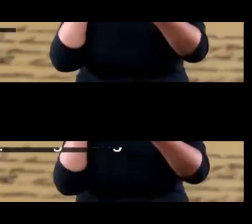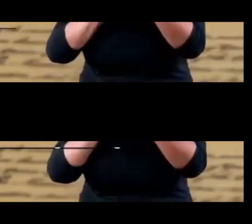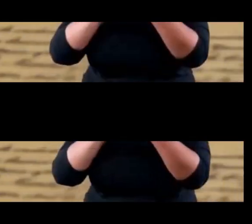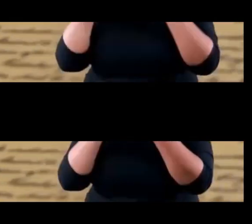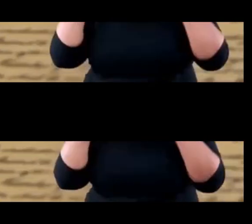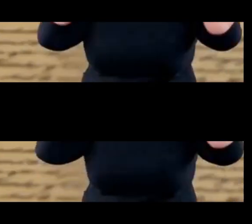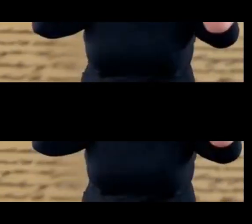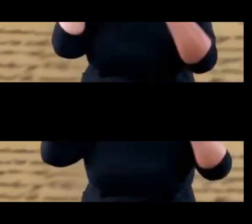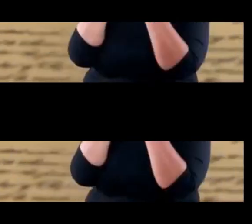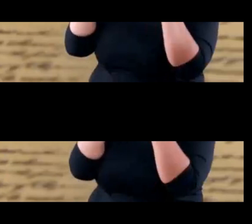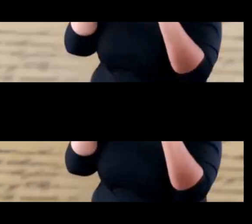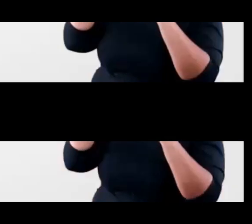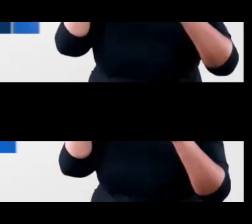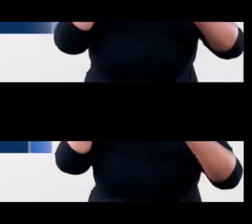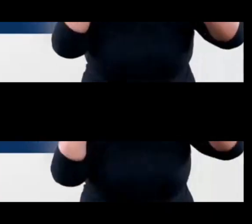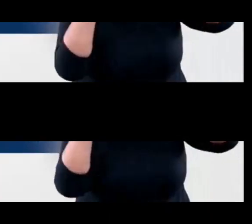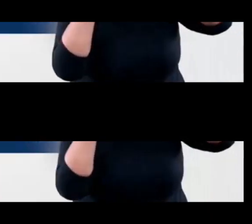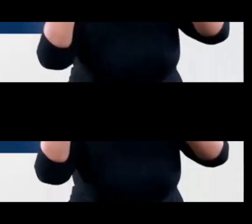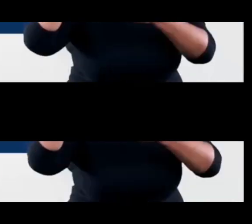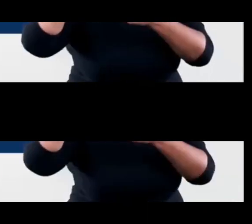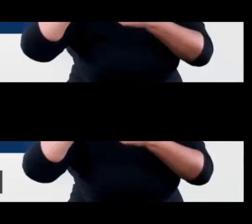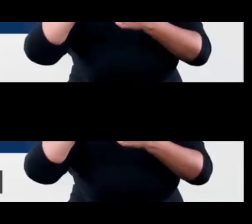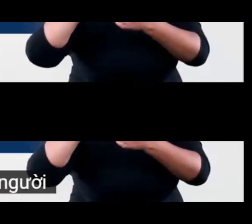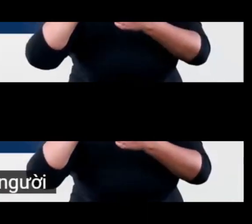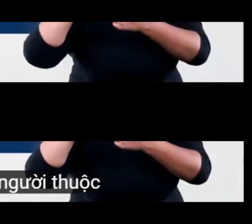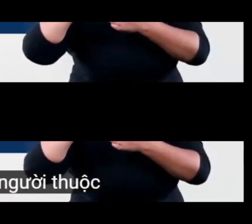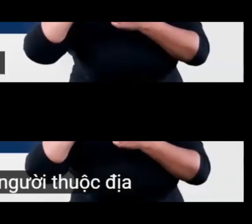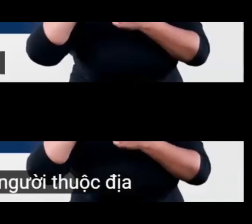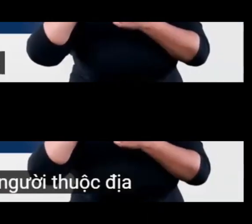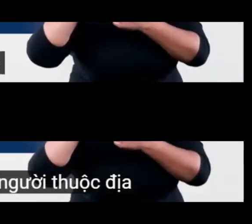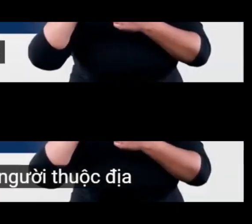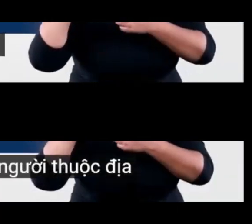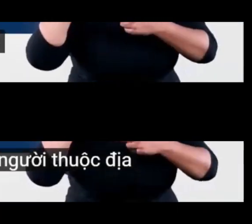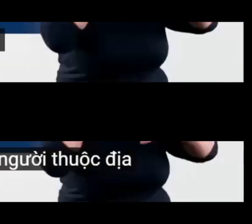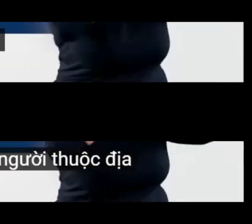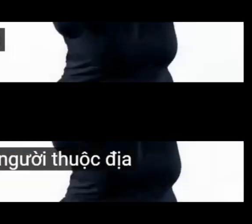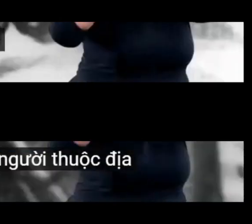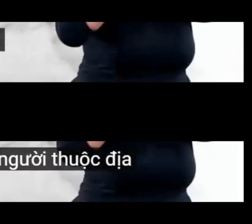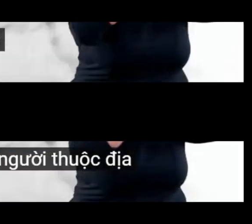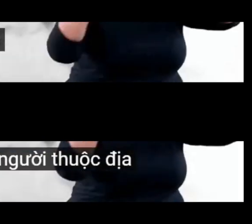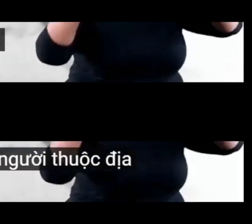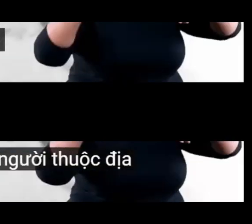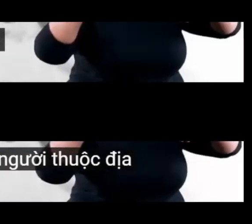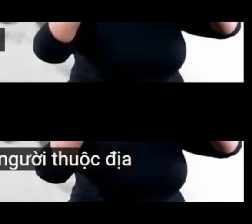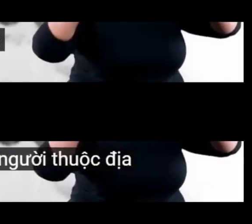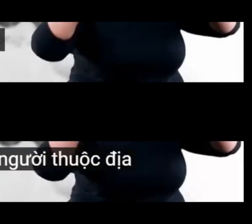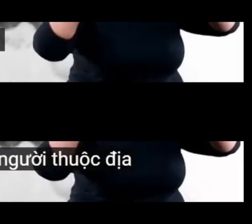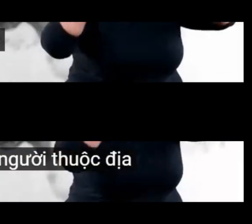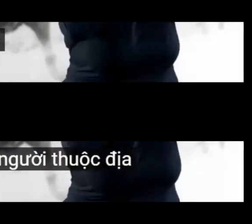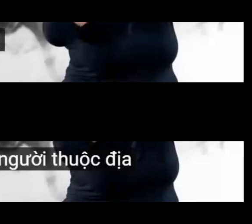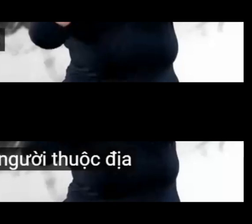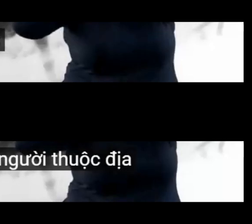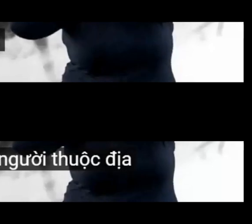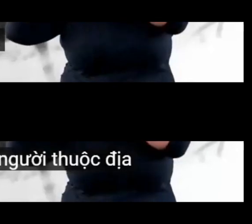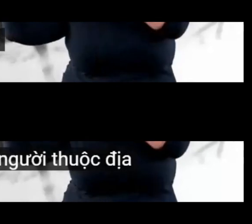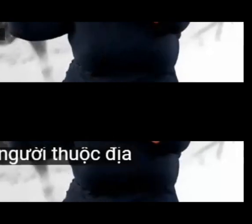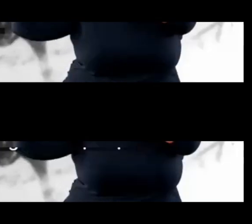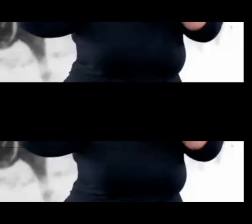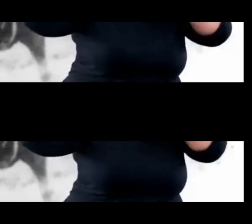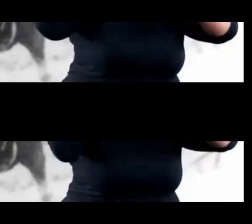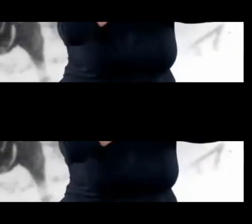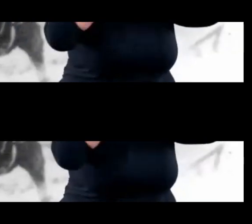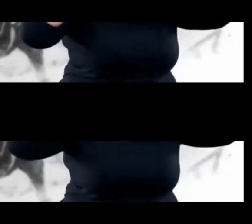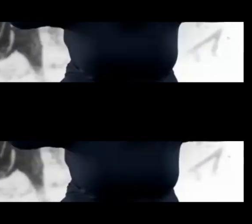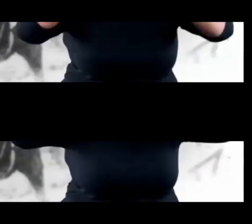of Independence, and Paul Revere, who warned the colonists that the British are coming during the